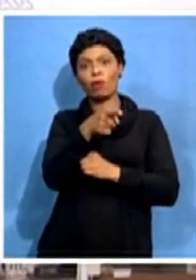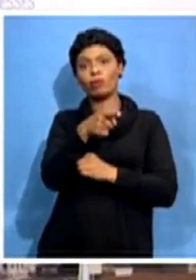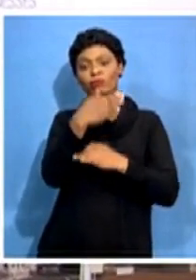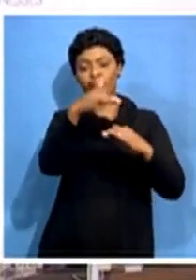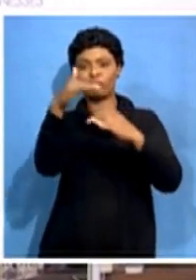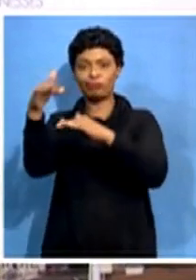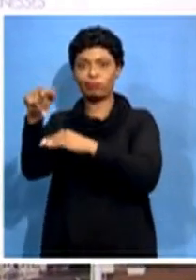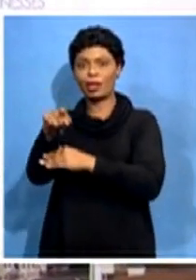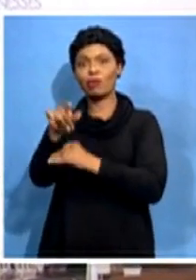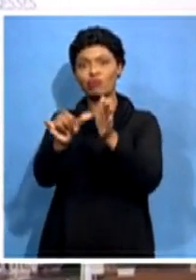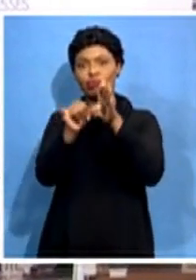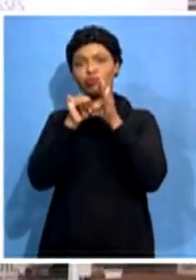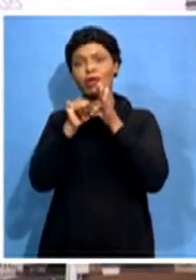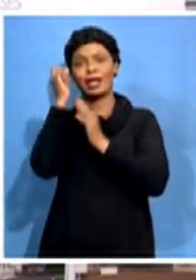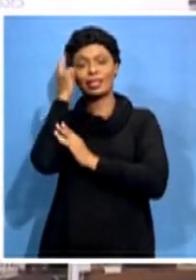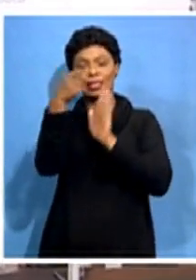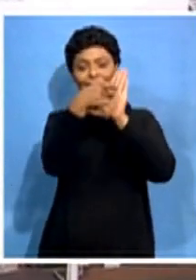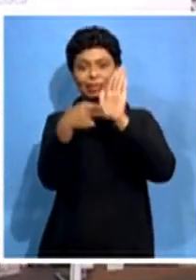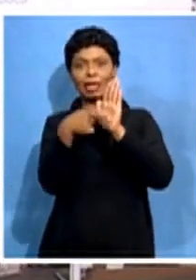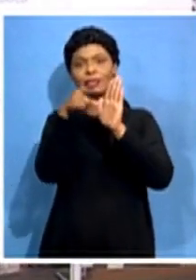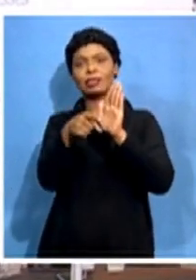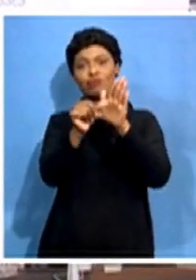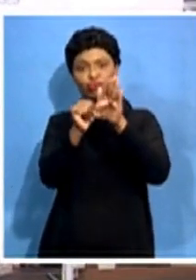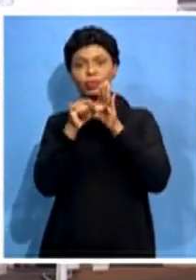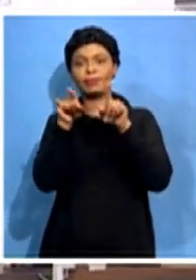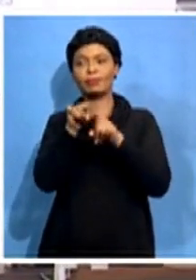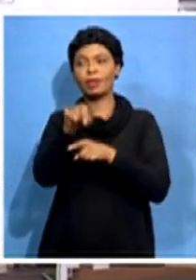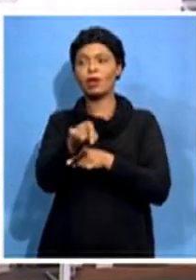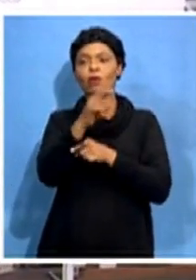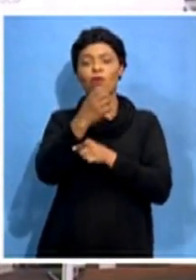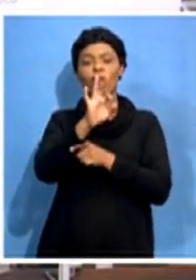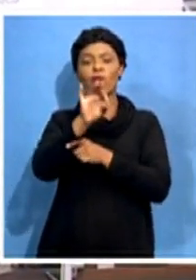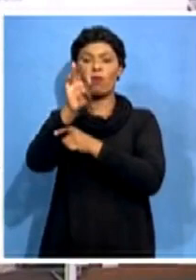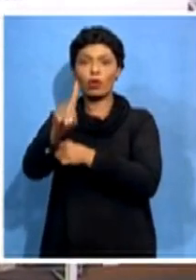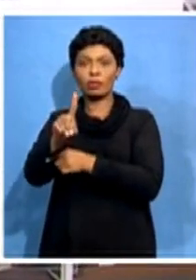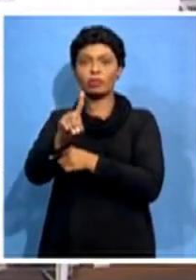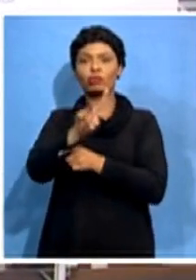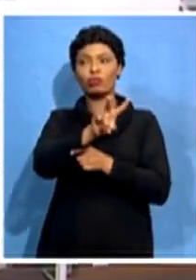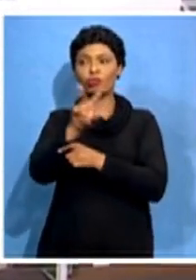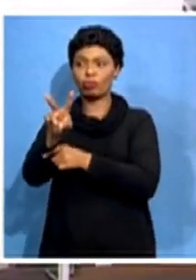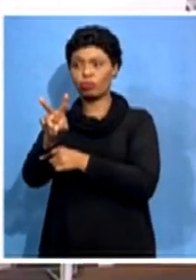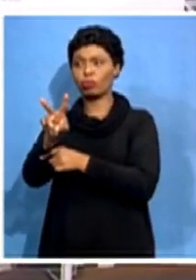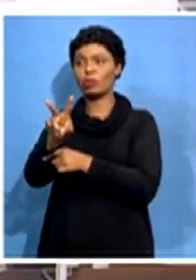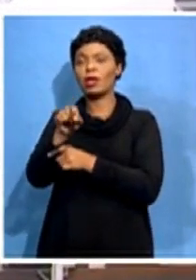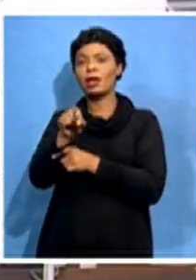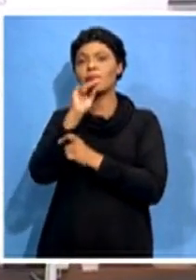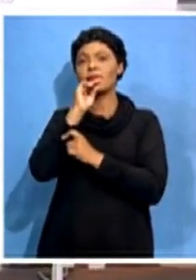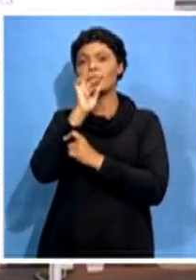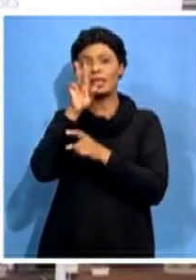the Ford 2022 program, and we need to meet that. And we are pushing hard to do that at the